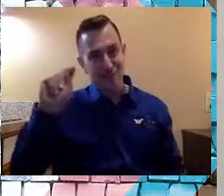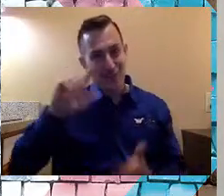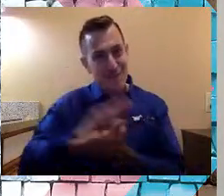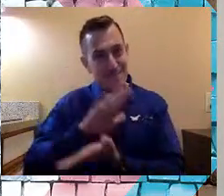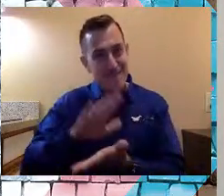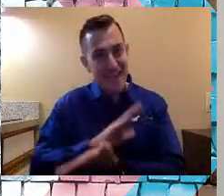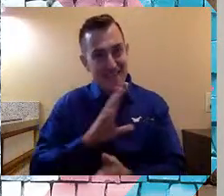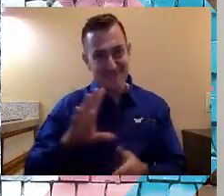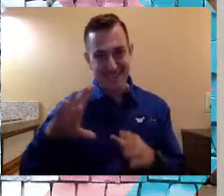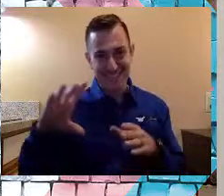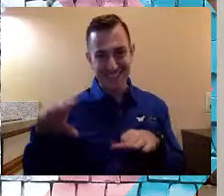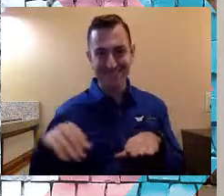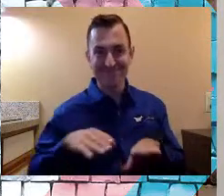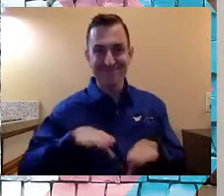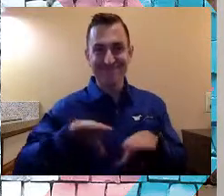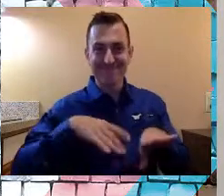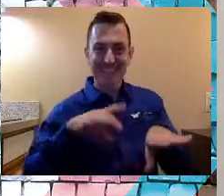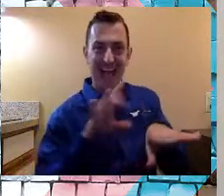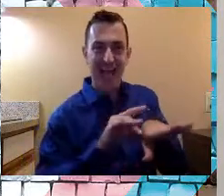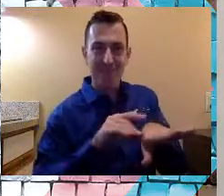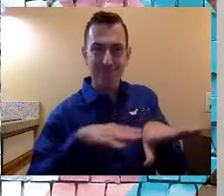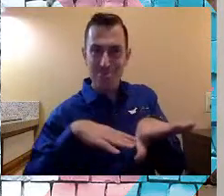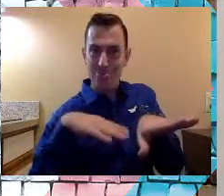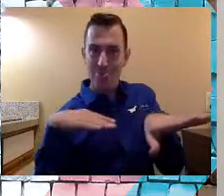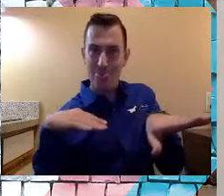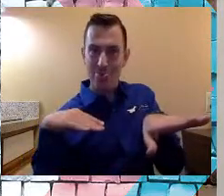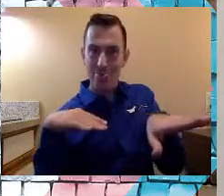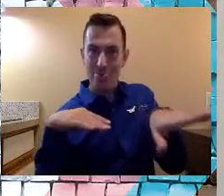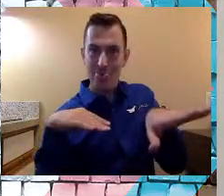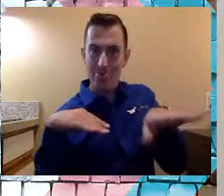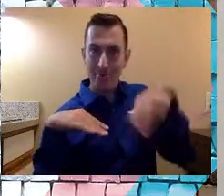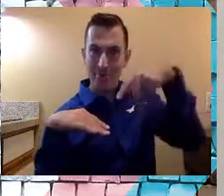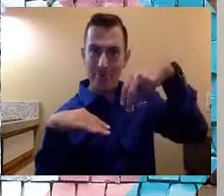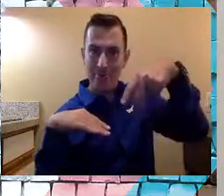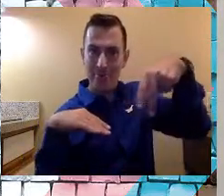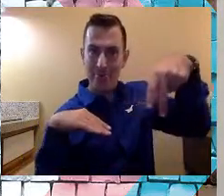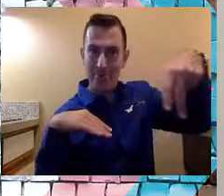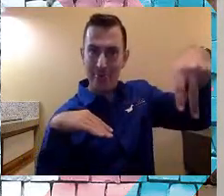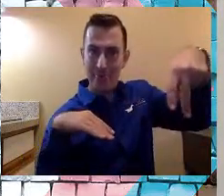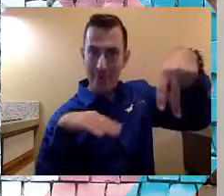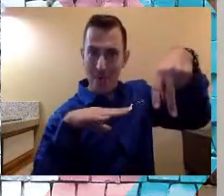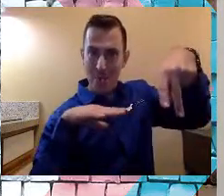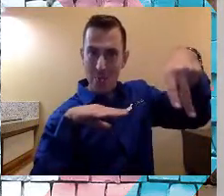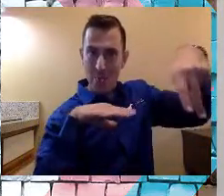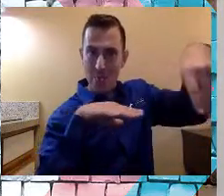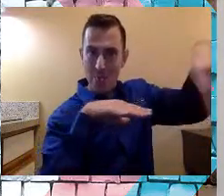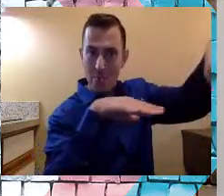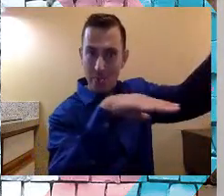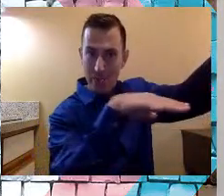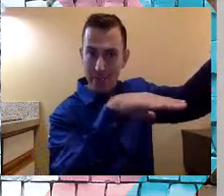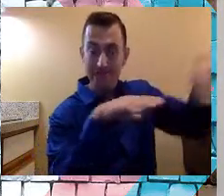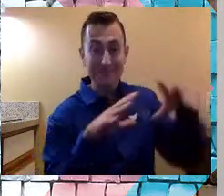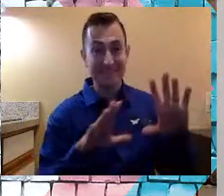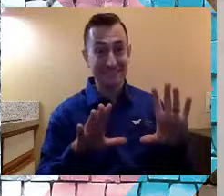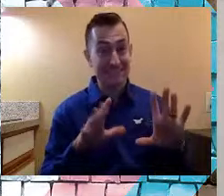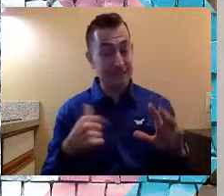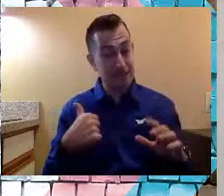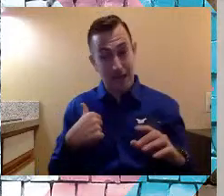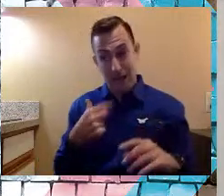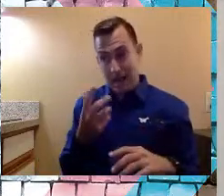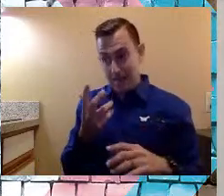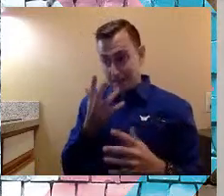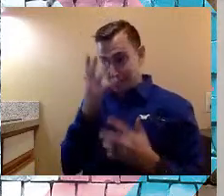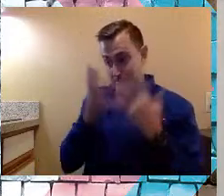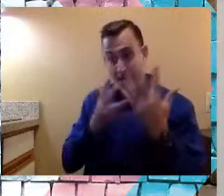shoe. She must have just come from the bathroom. Somebody should tell her that. I'd be more embarrassed that her shoes are two different colors,